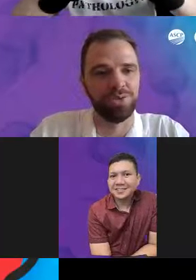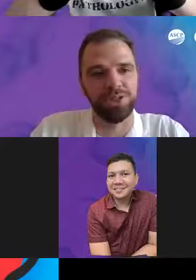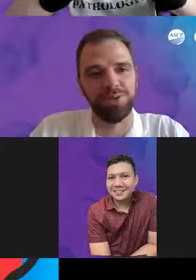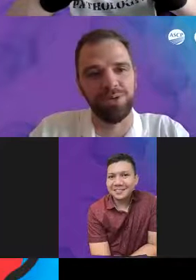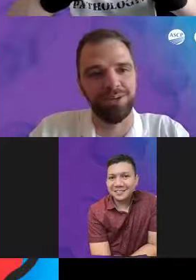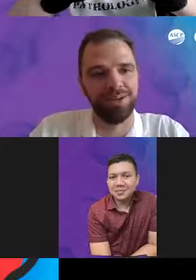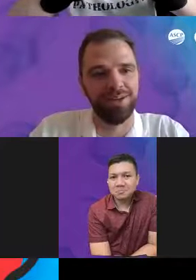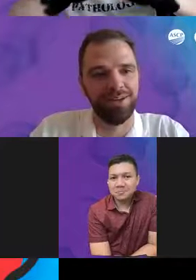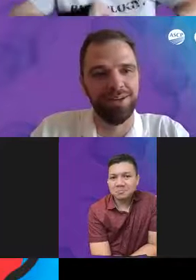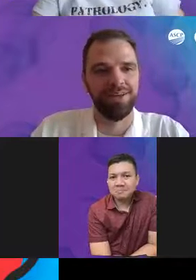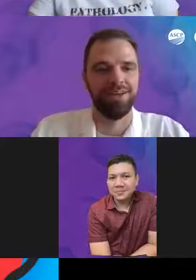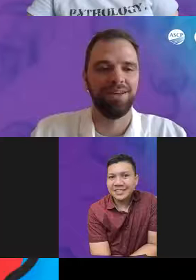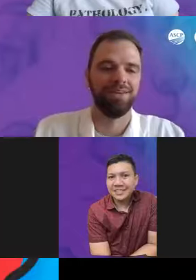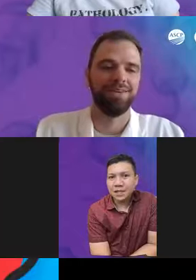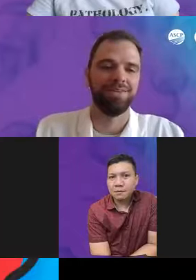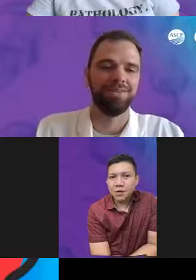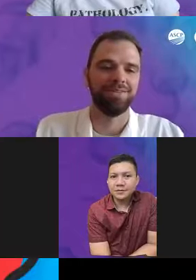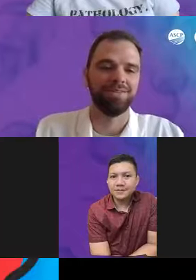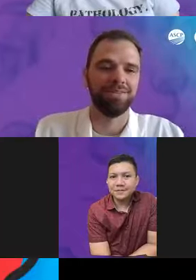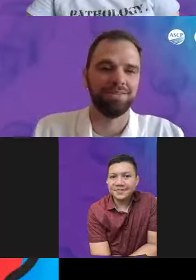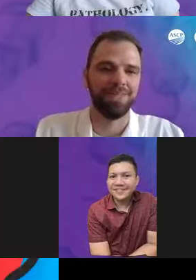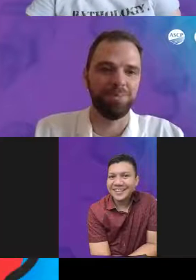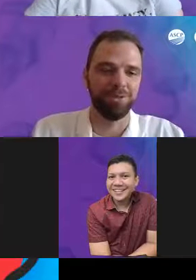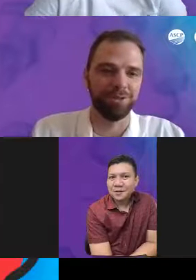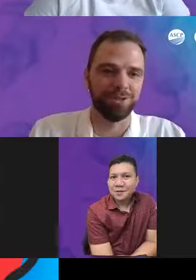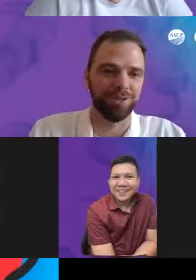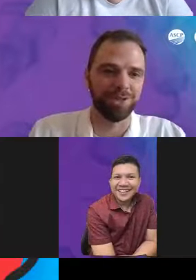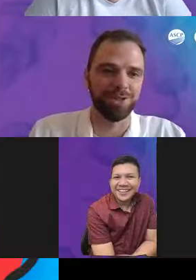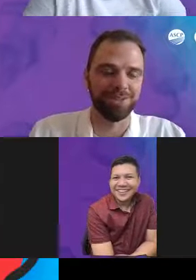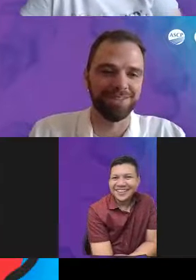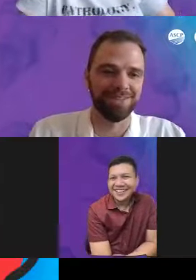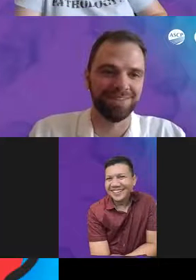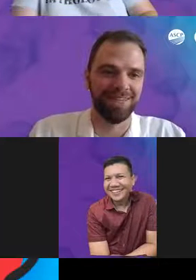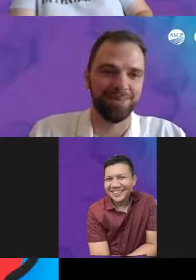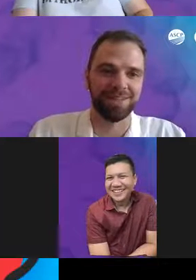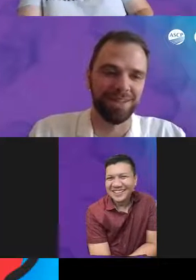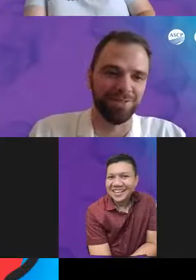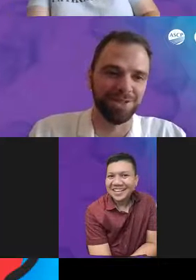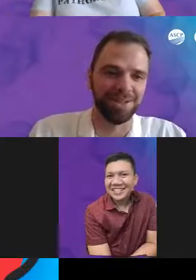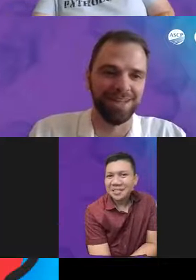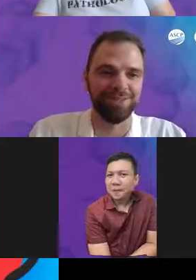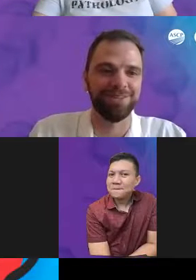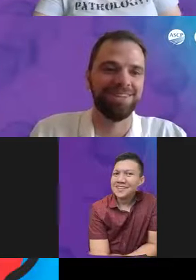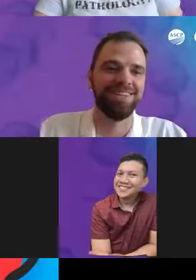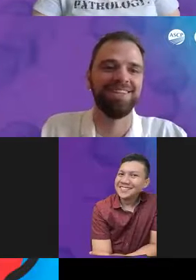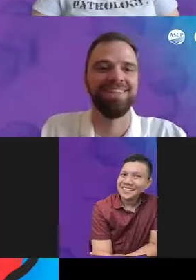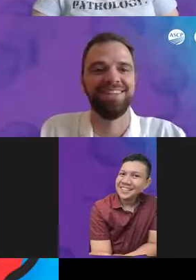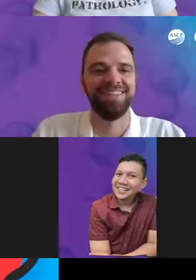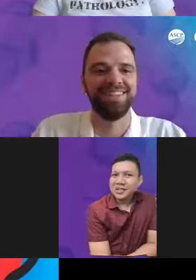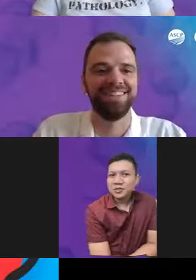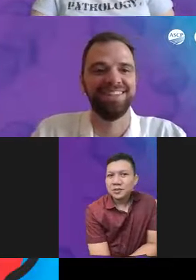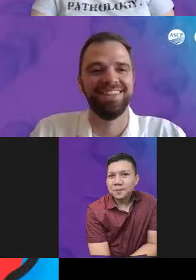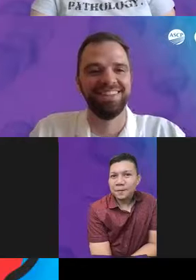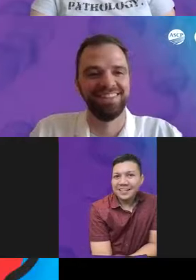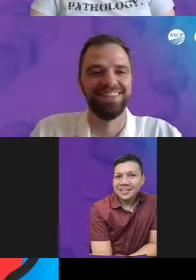Bowl 2021. A bowl. Keep doing your differentials. Keep that cell vision alive.